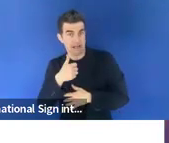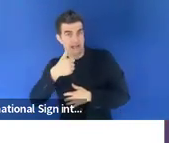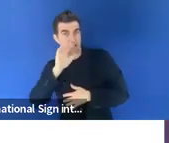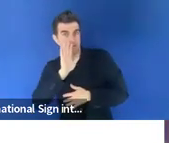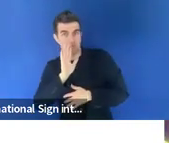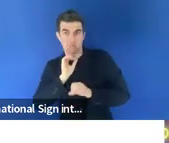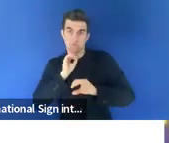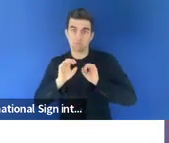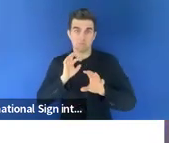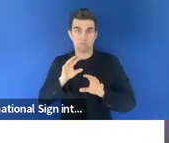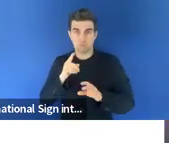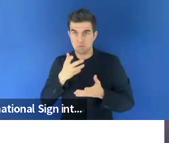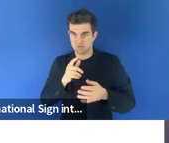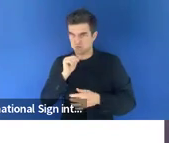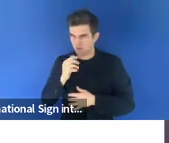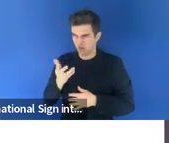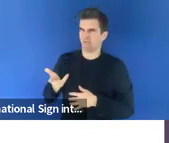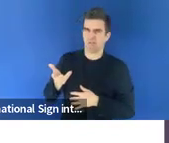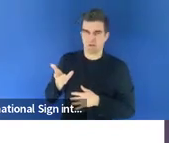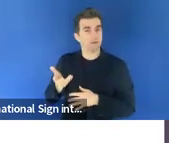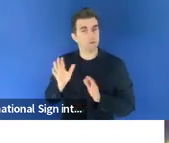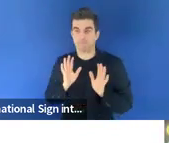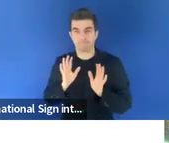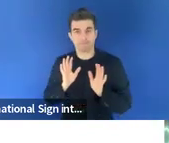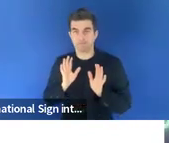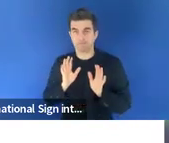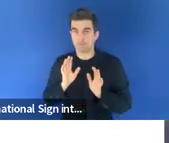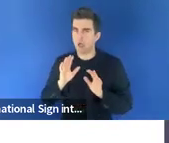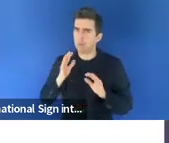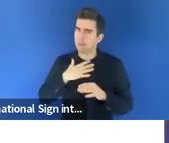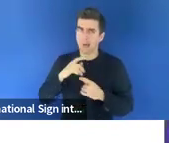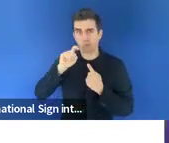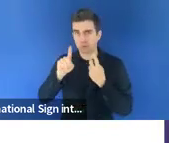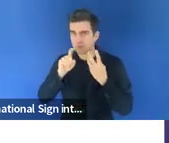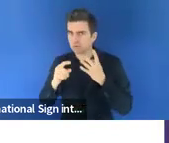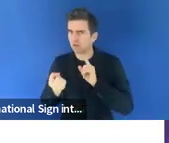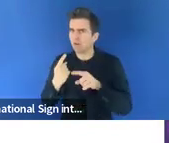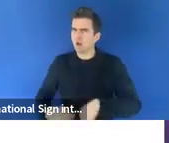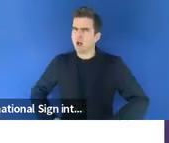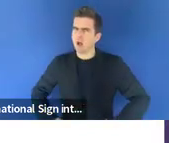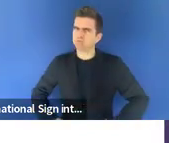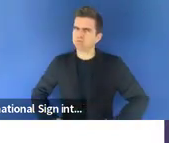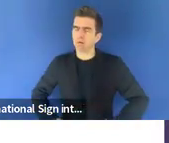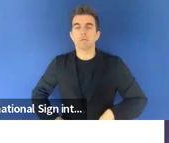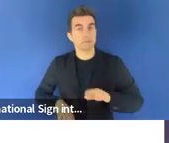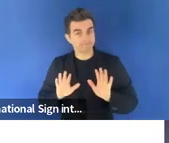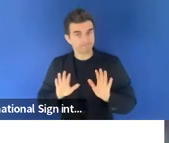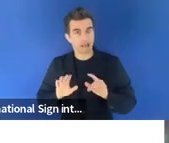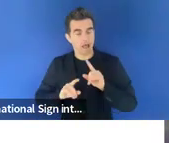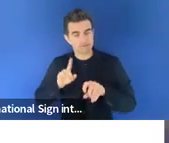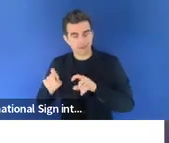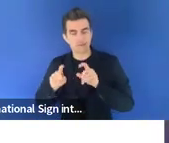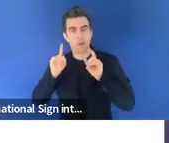how you feel it should be. Because let's not get hung up on how it should be, because how it could be is those